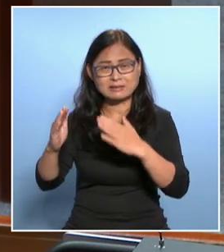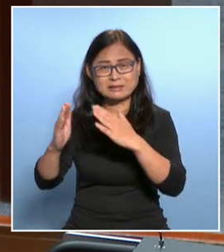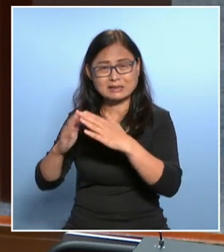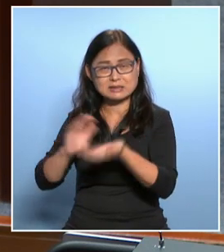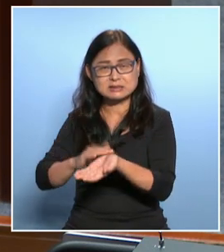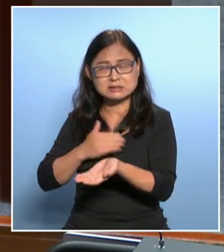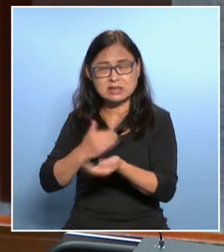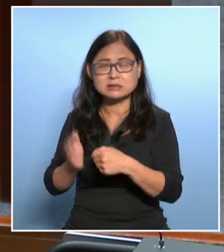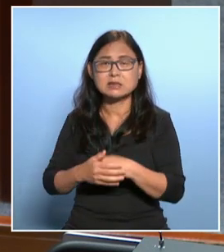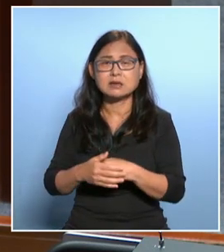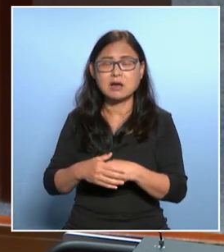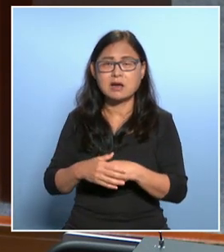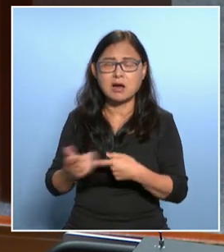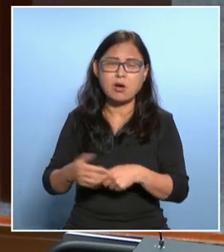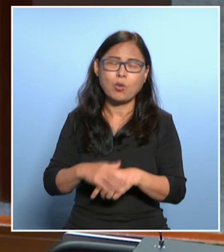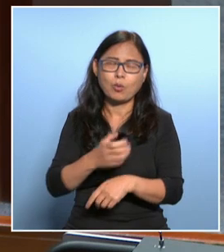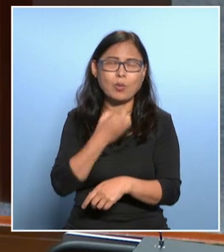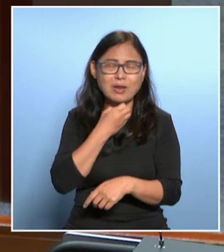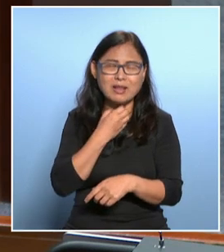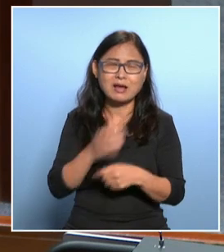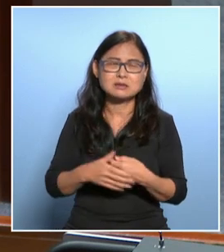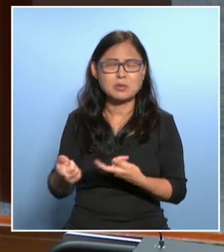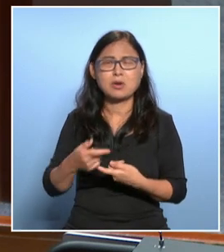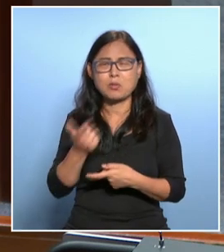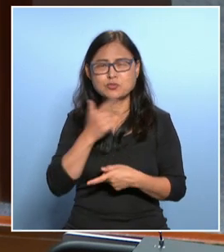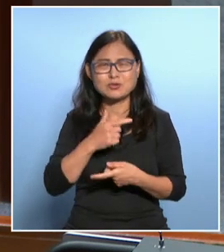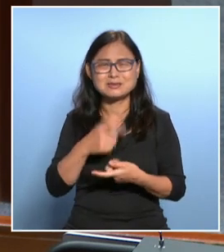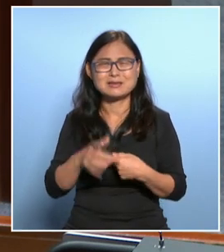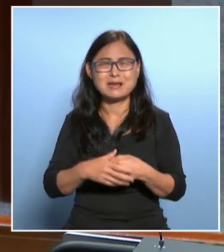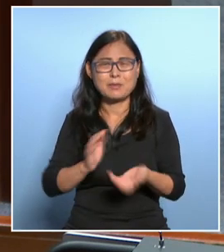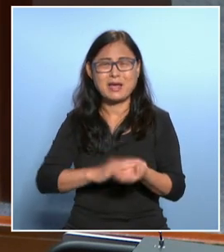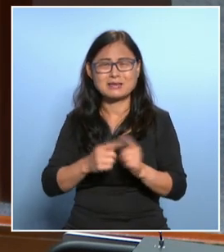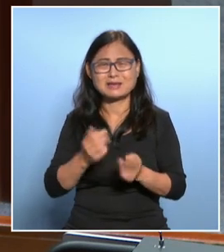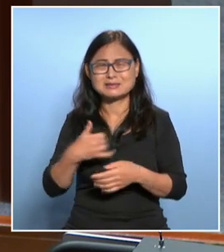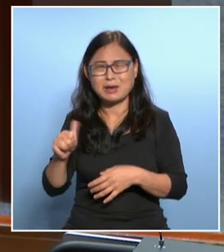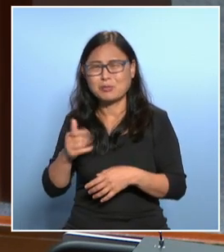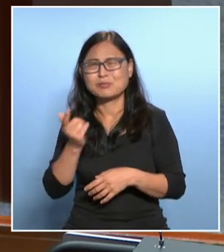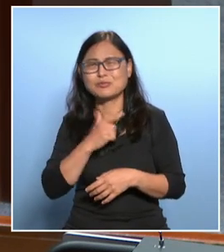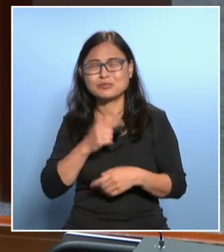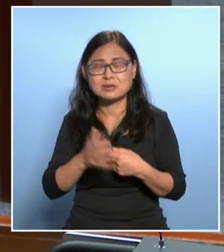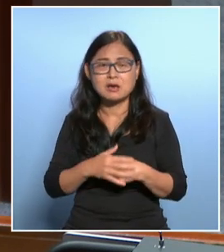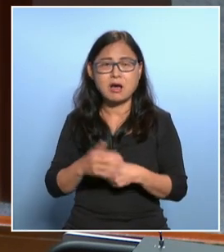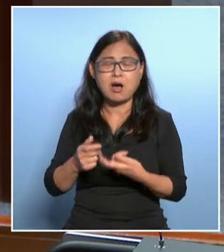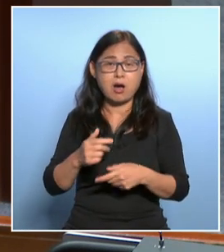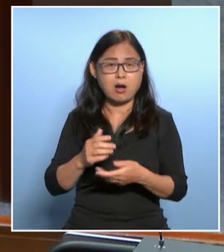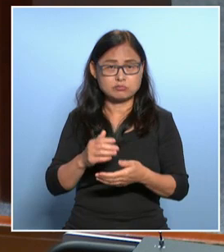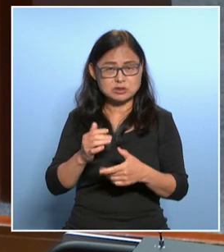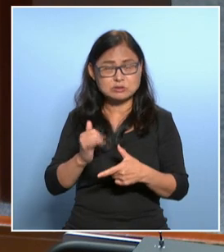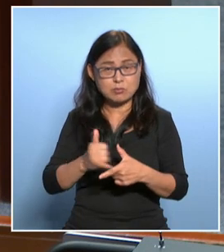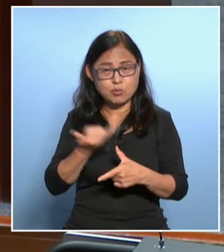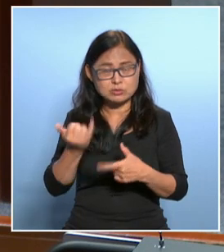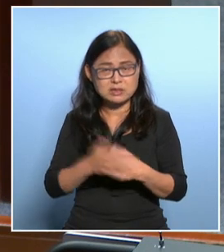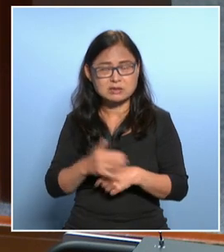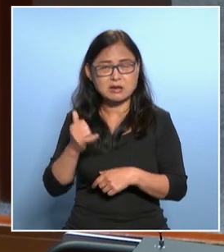it is very difficult for them to refer patients to GOPC. it is difficult to convince the